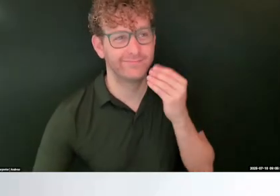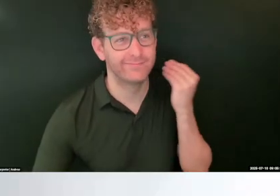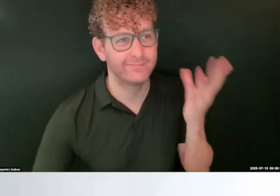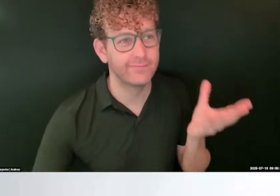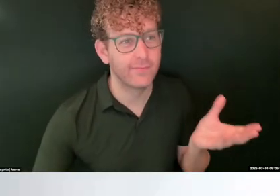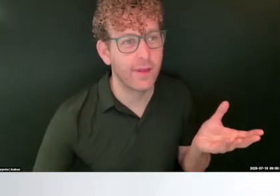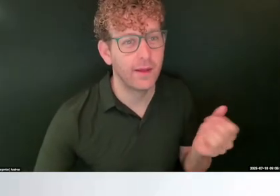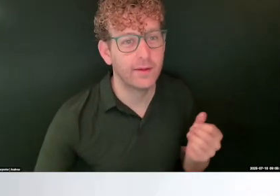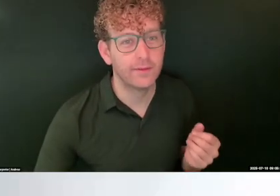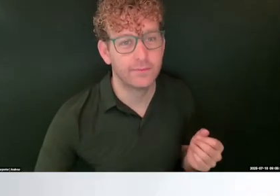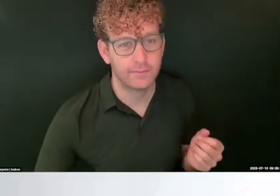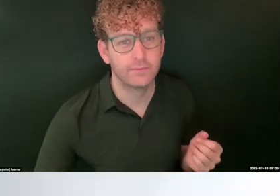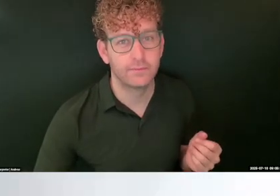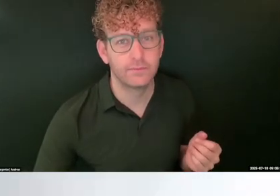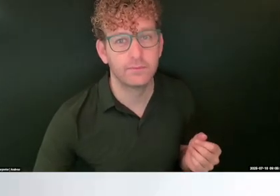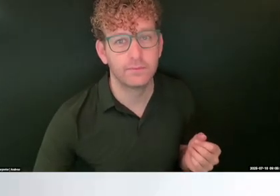working?